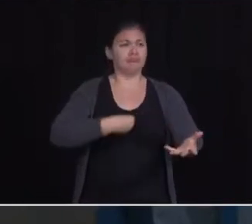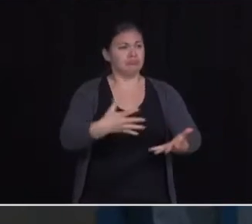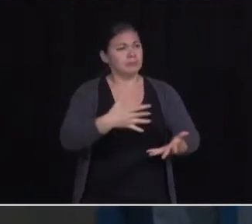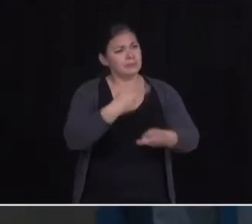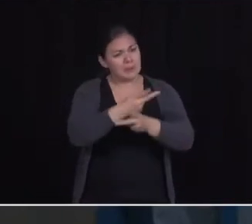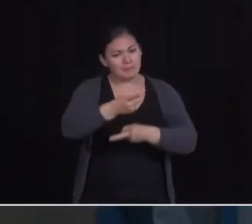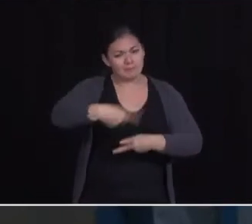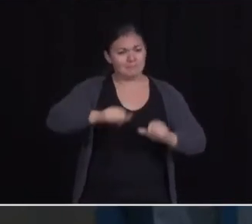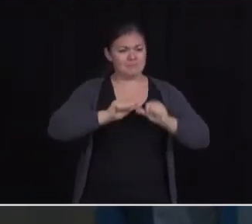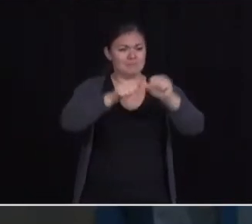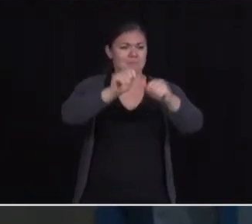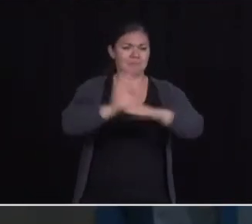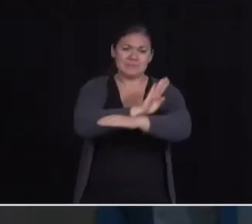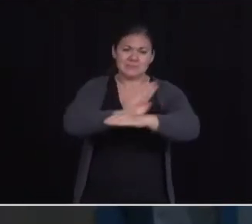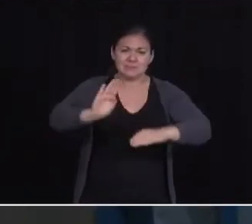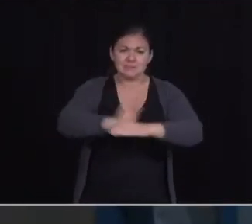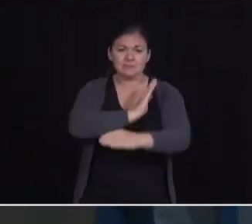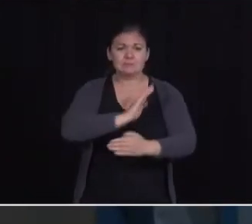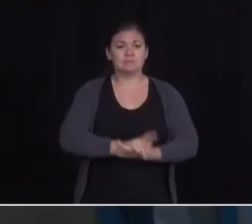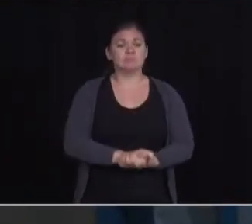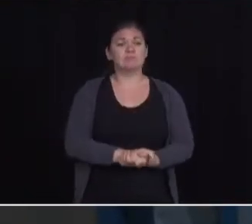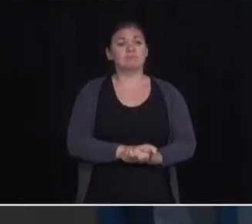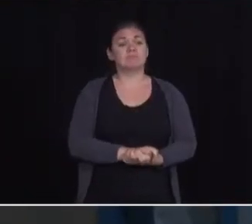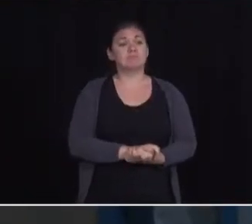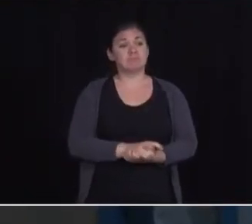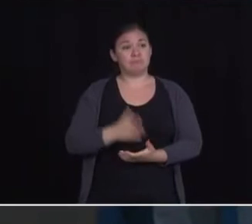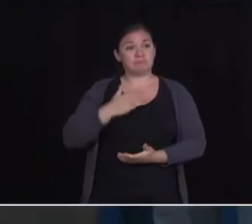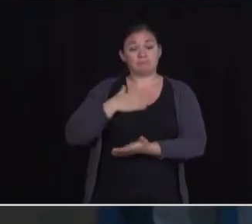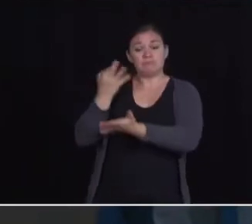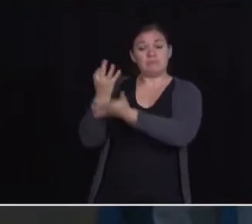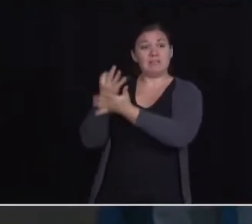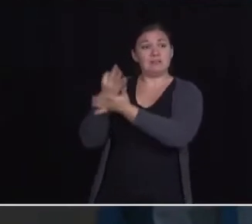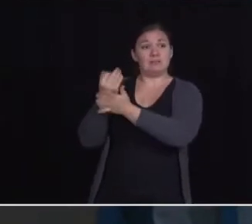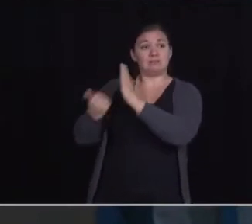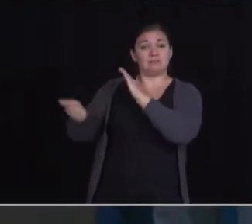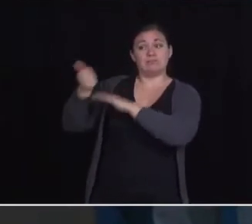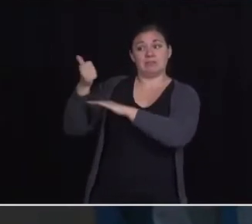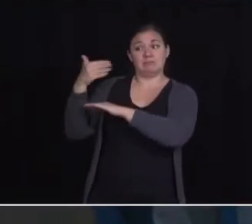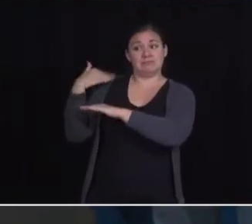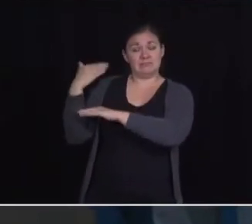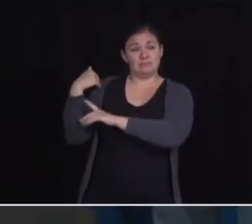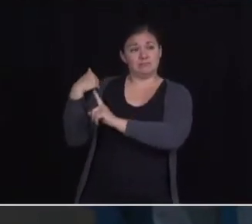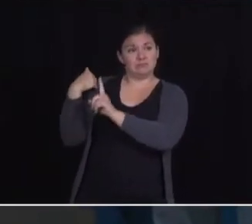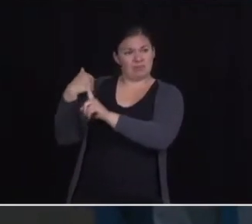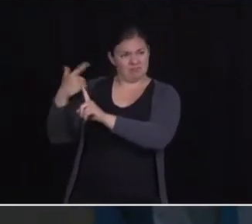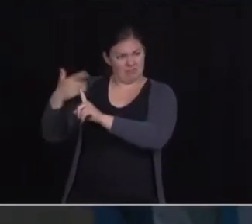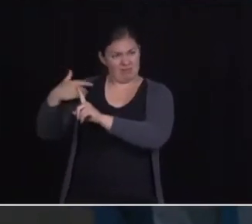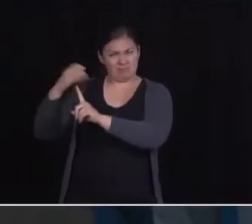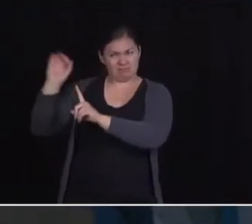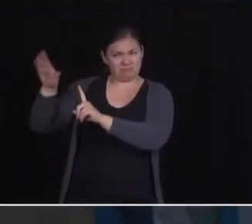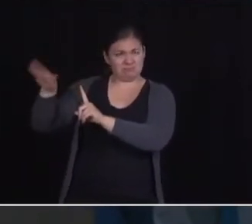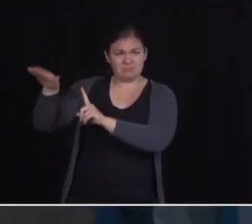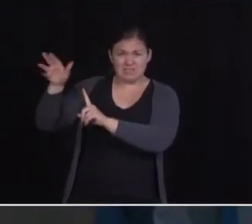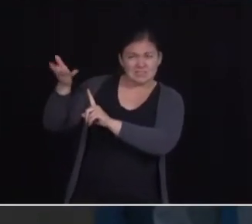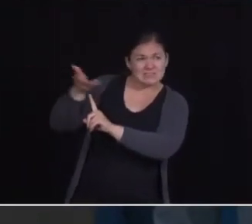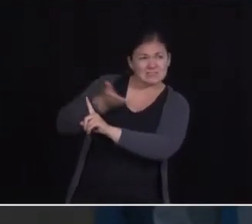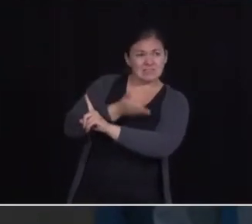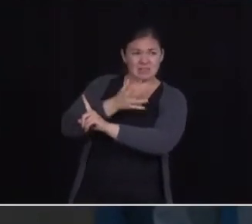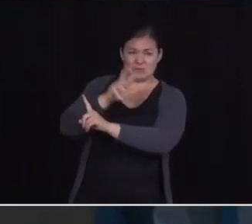this. That's why I've directed my finance minister to make $300 million available to support